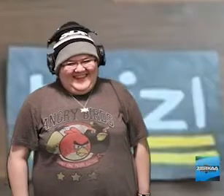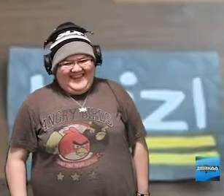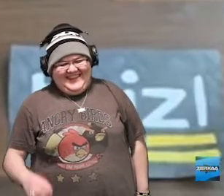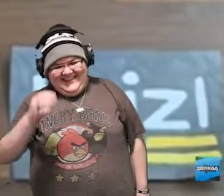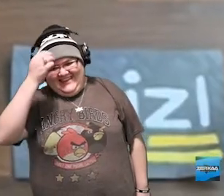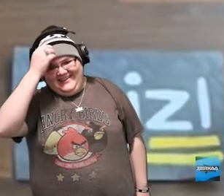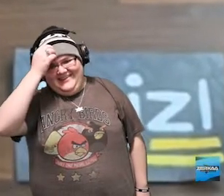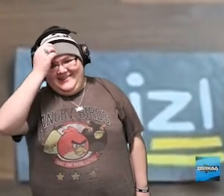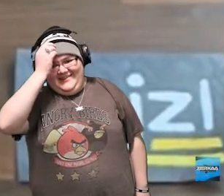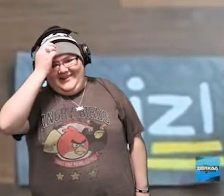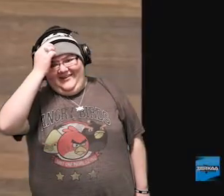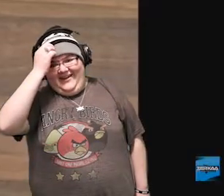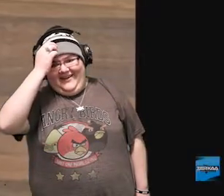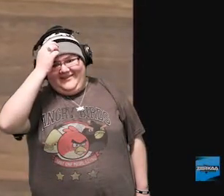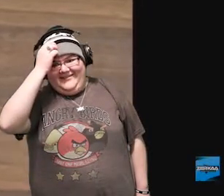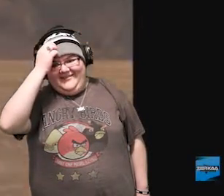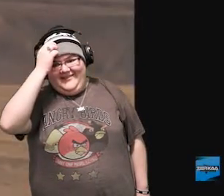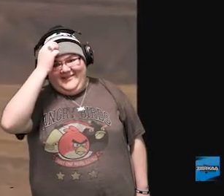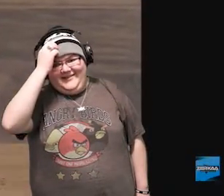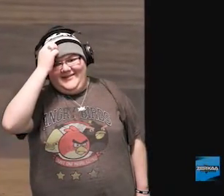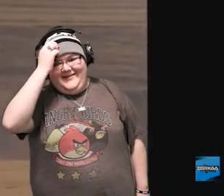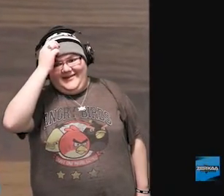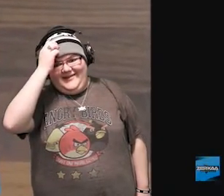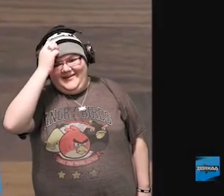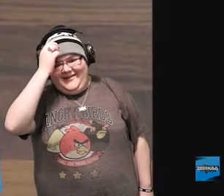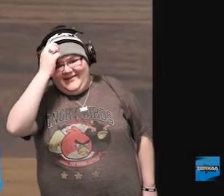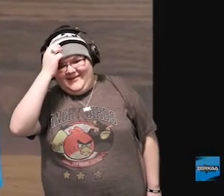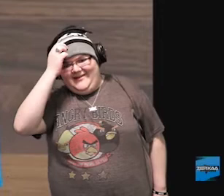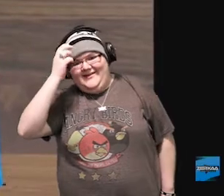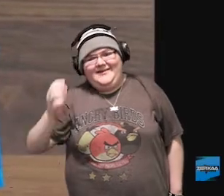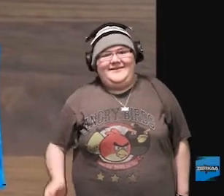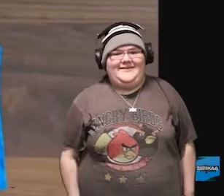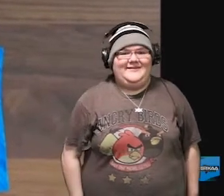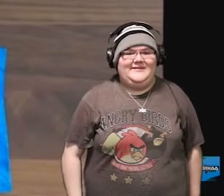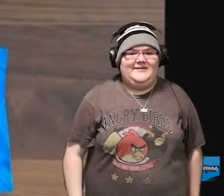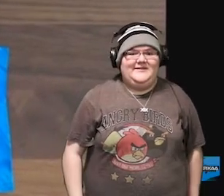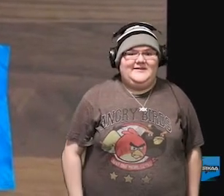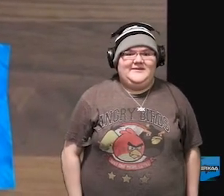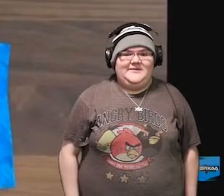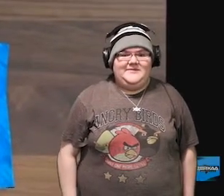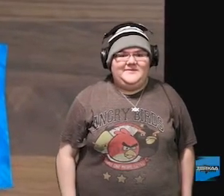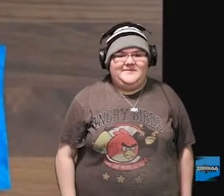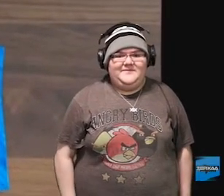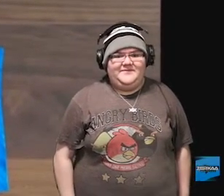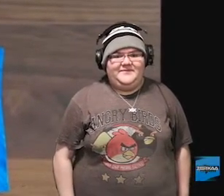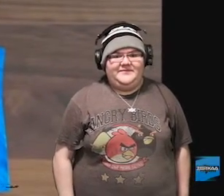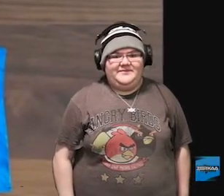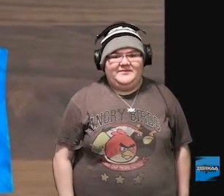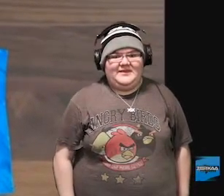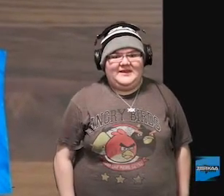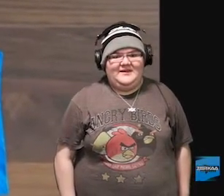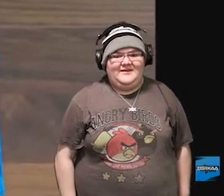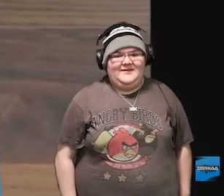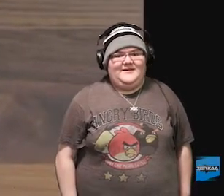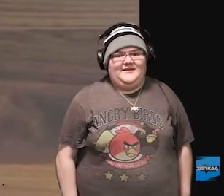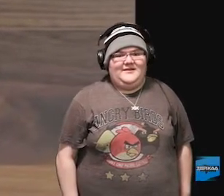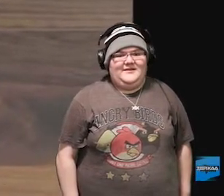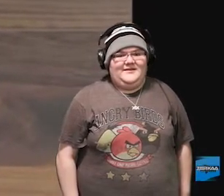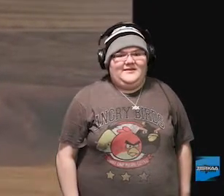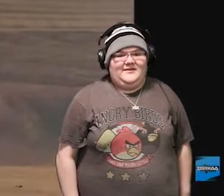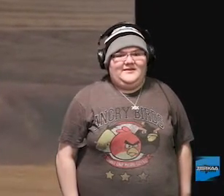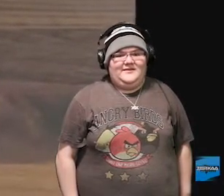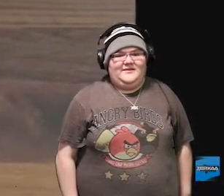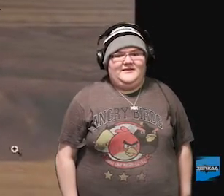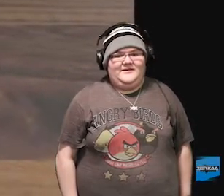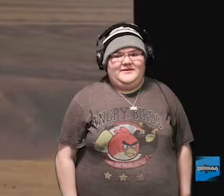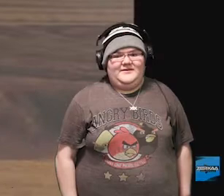tried. Jeez, all right. Oh, they're called wow. colouring ins and that. When I say colouring ins, are they painting? So is it, that's felt tip. That's like pen strokes,